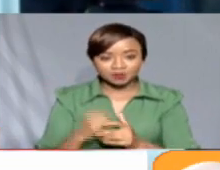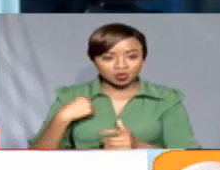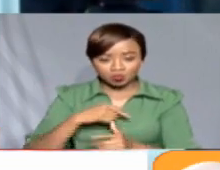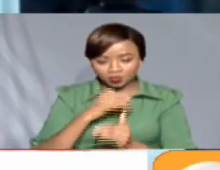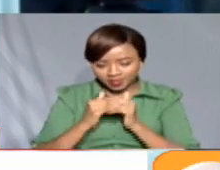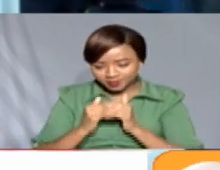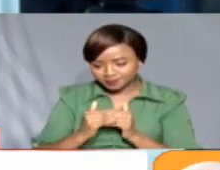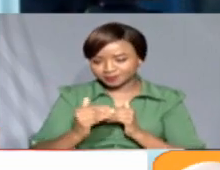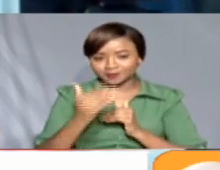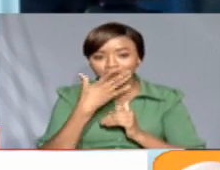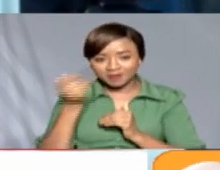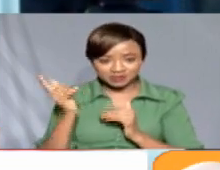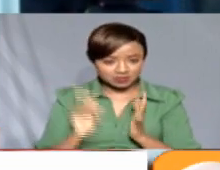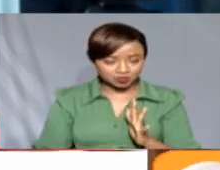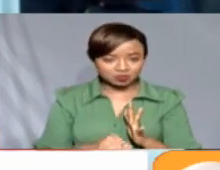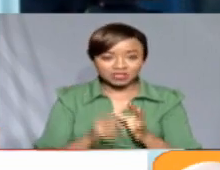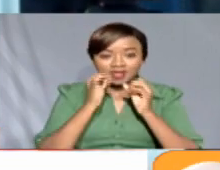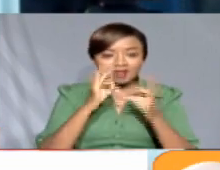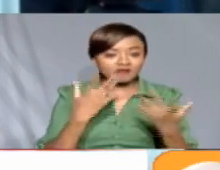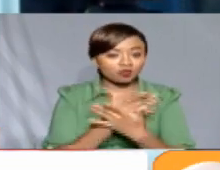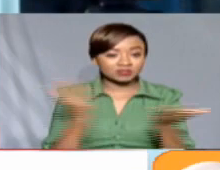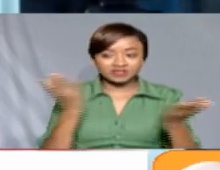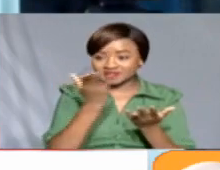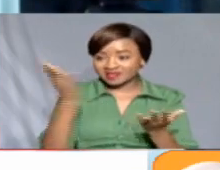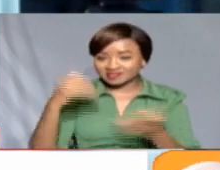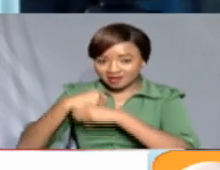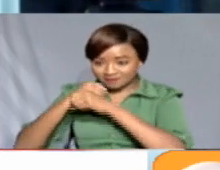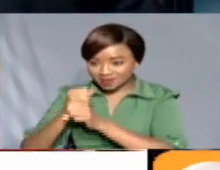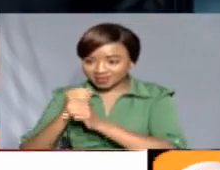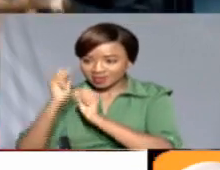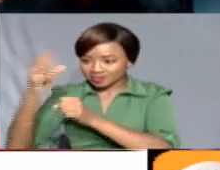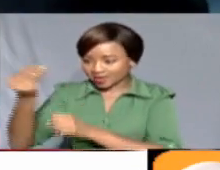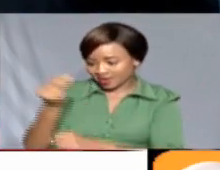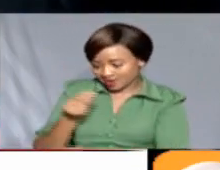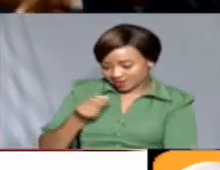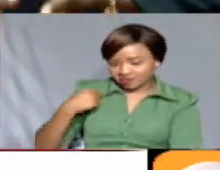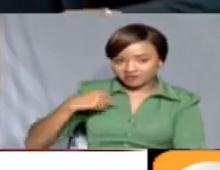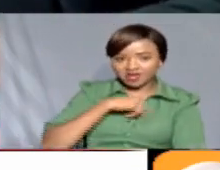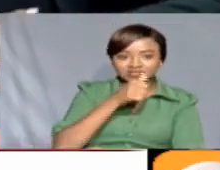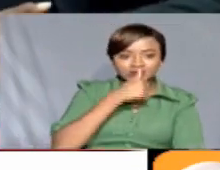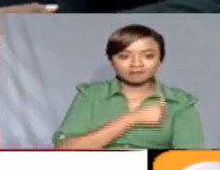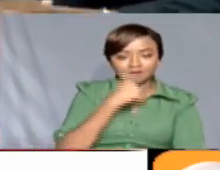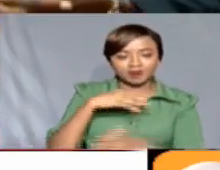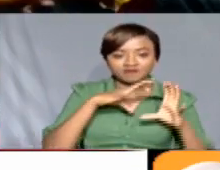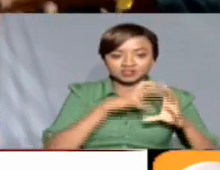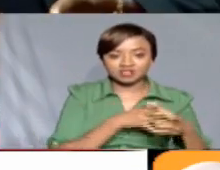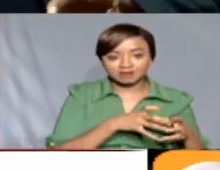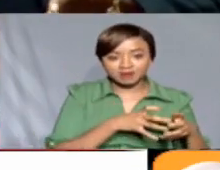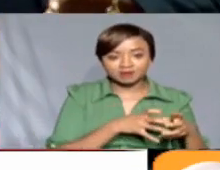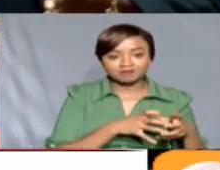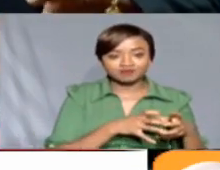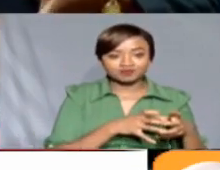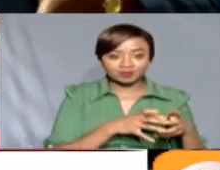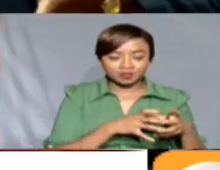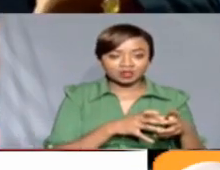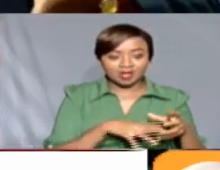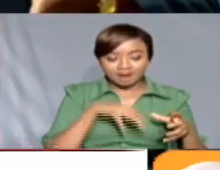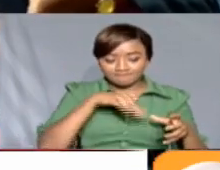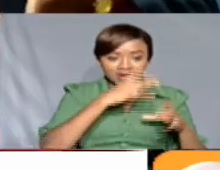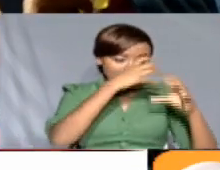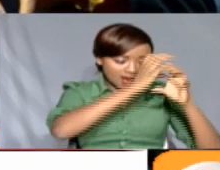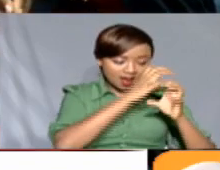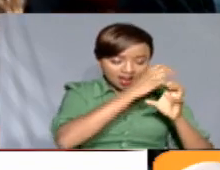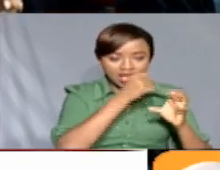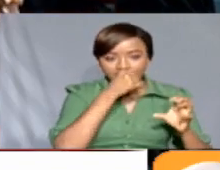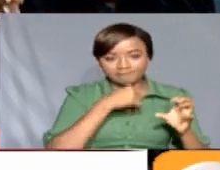for us mm-hmm. is if whatever is being produced, some of it is allocated for us. So Pathologist Lancet Kenya is a private facility and is